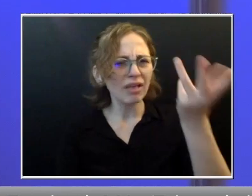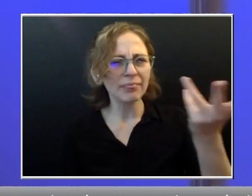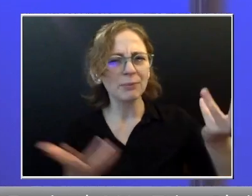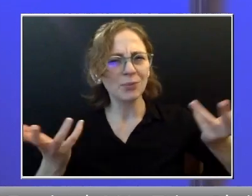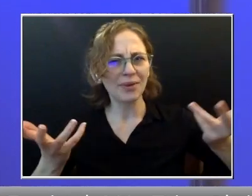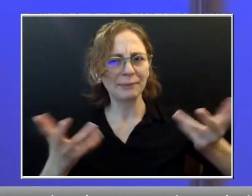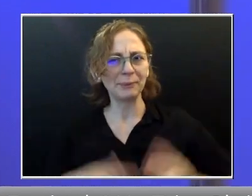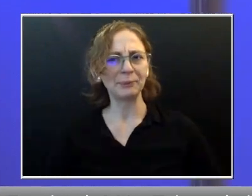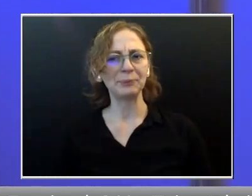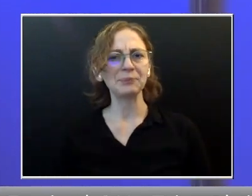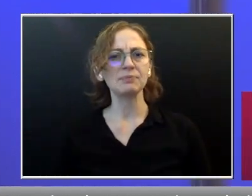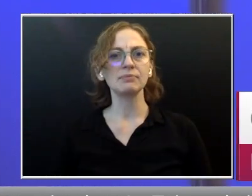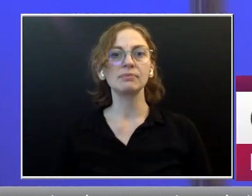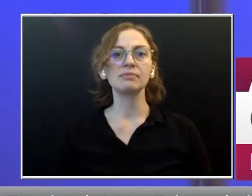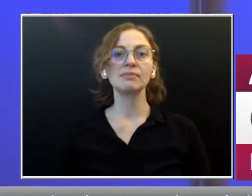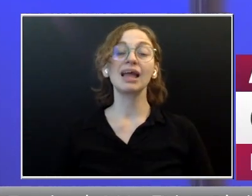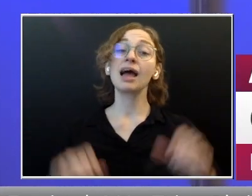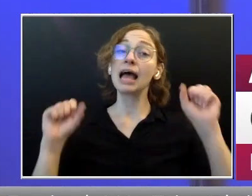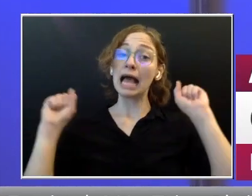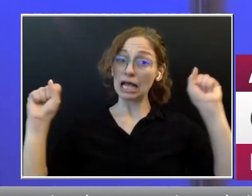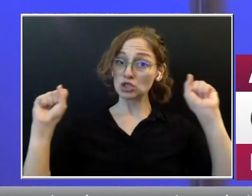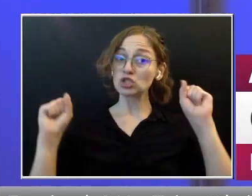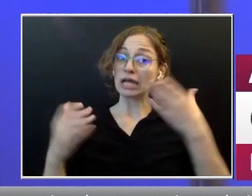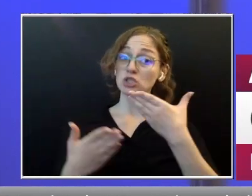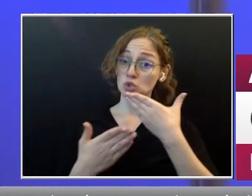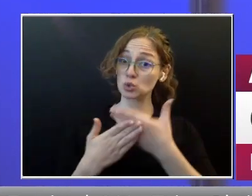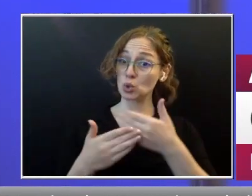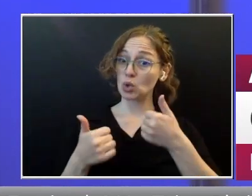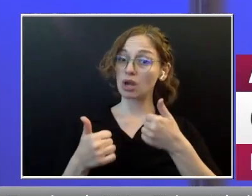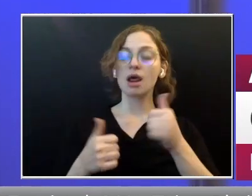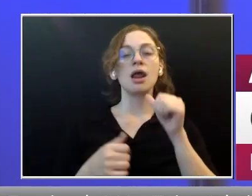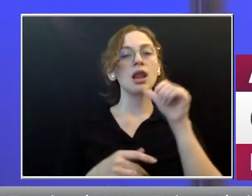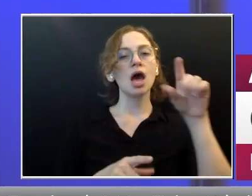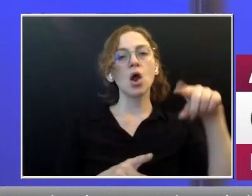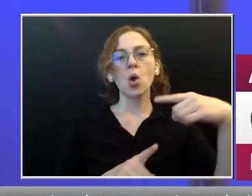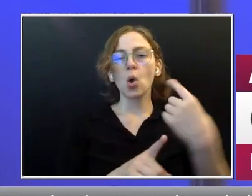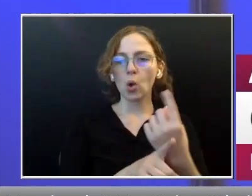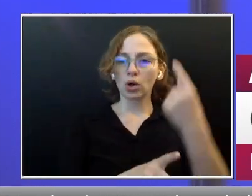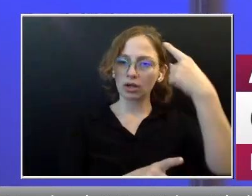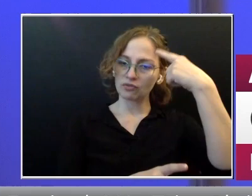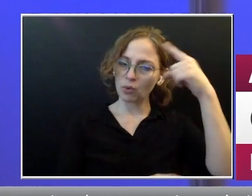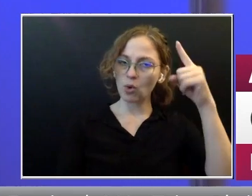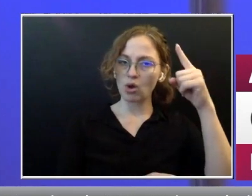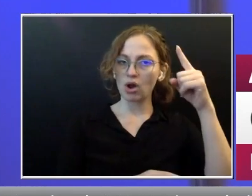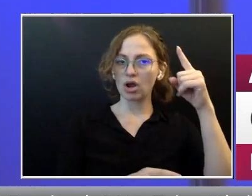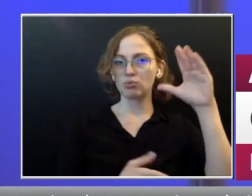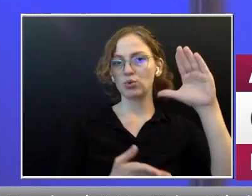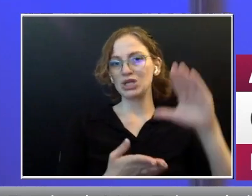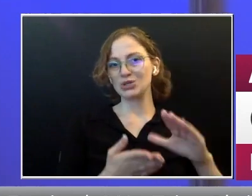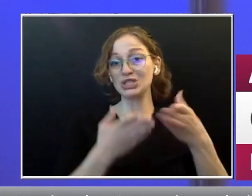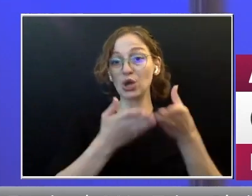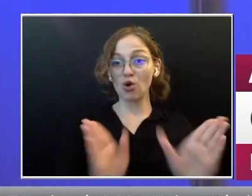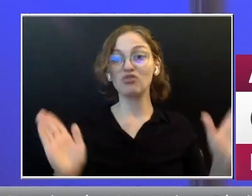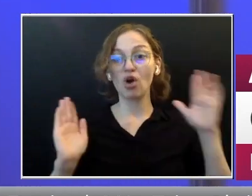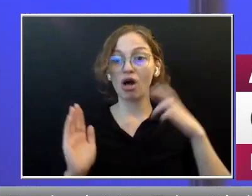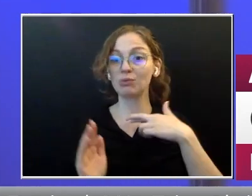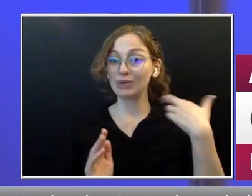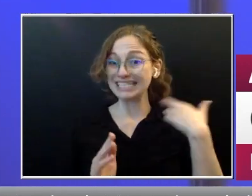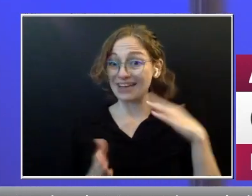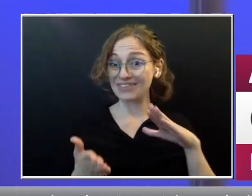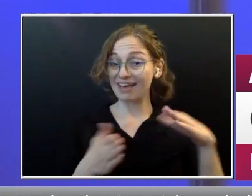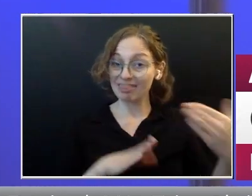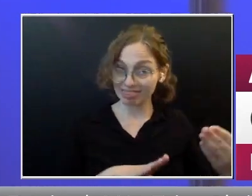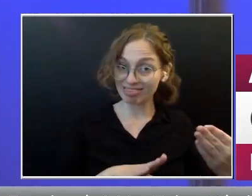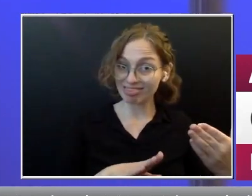Exercise is good, not only to reduce overall risk of death, whether it's from breast cancer,